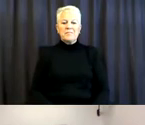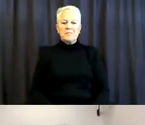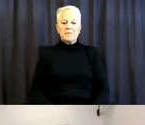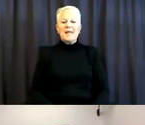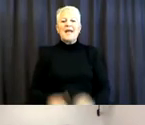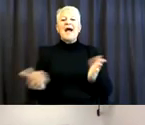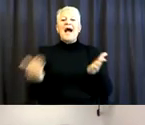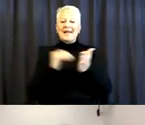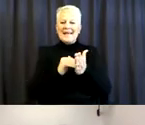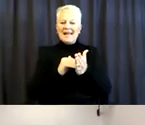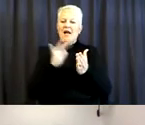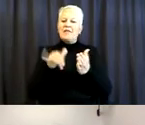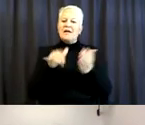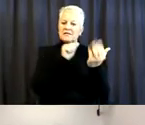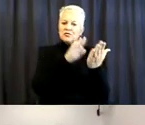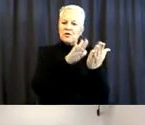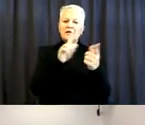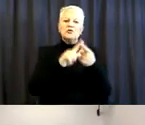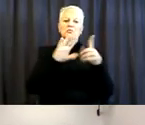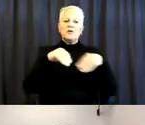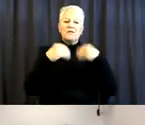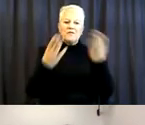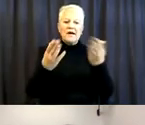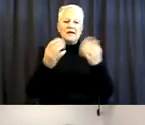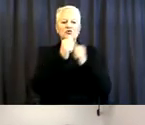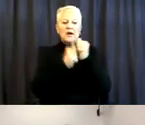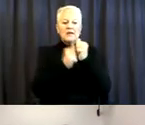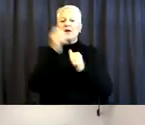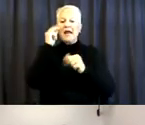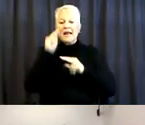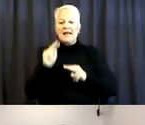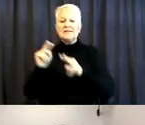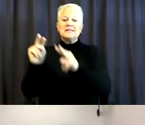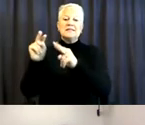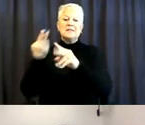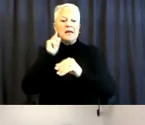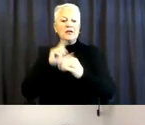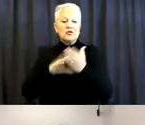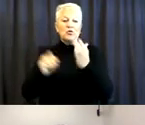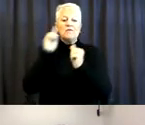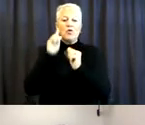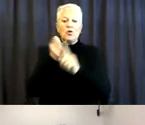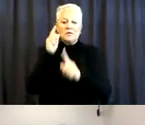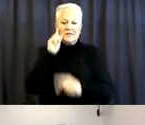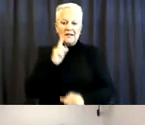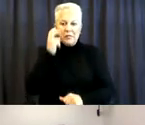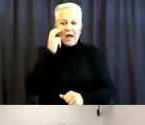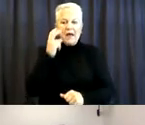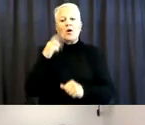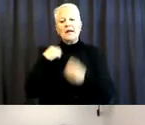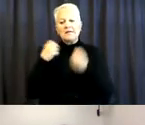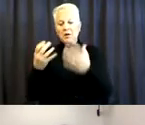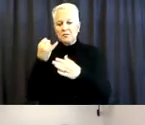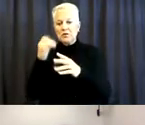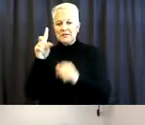And again, it's a strategy to provide structure and anticipation for a student who is deafblind or has multiple disabilities.